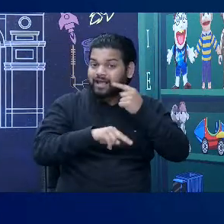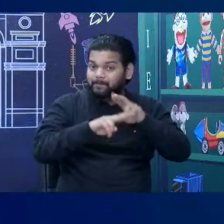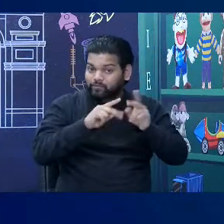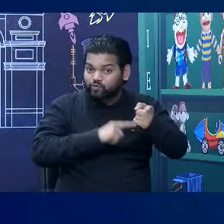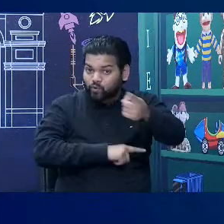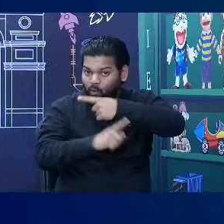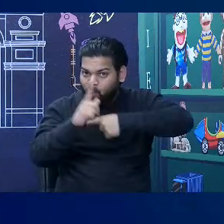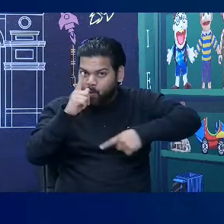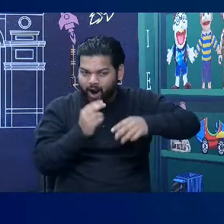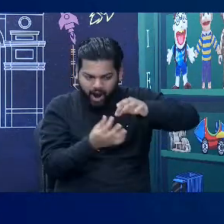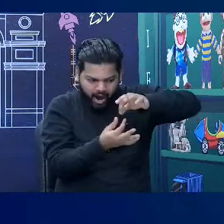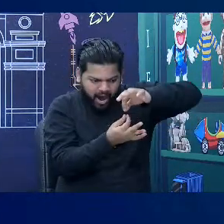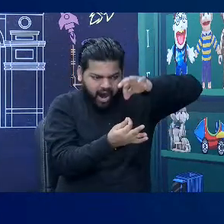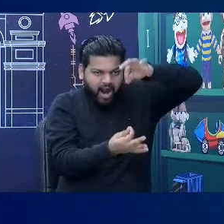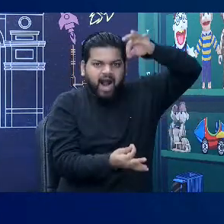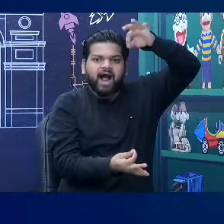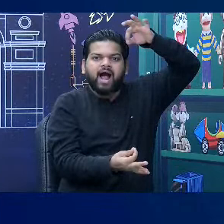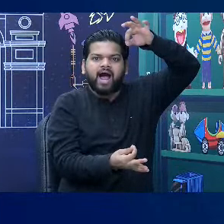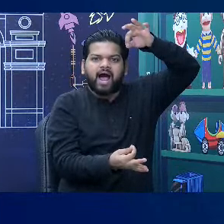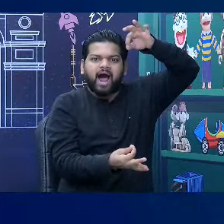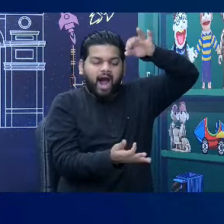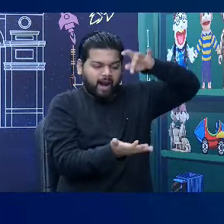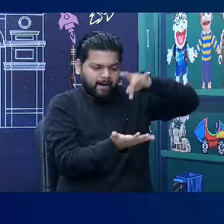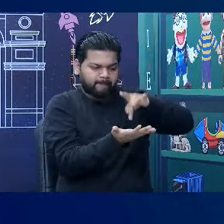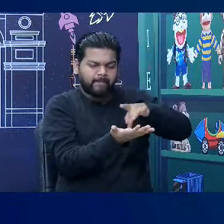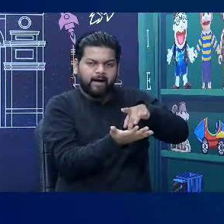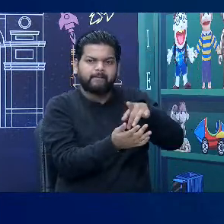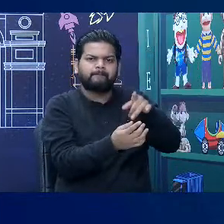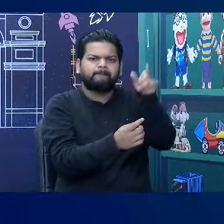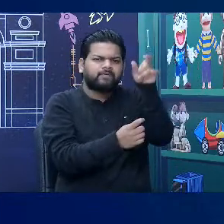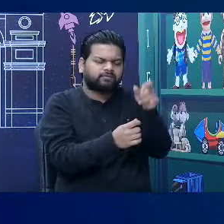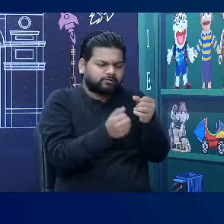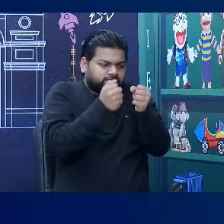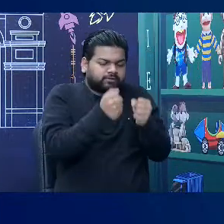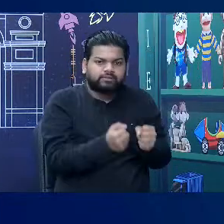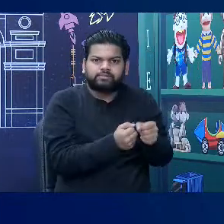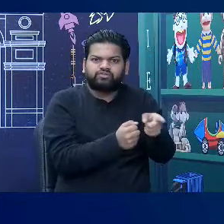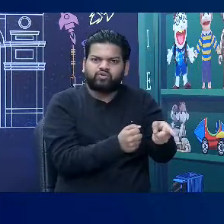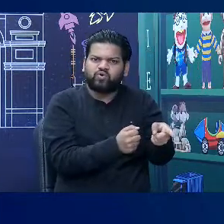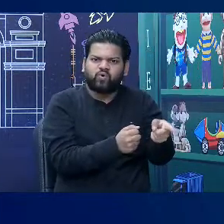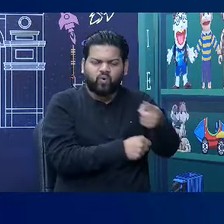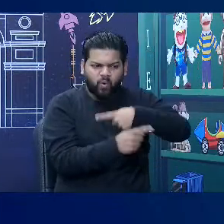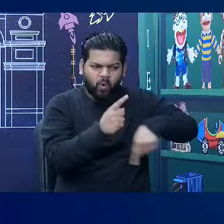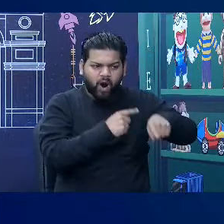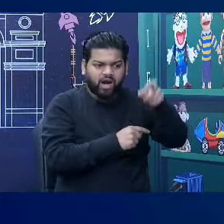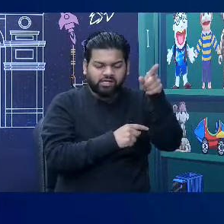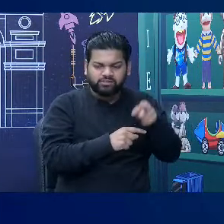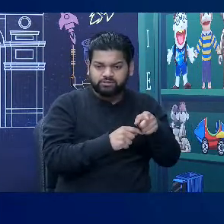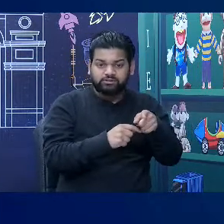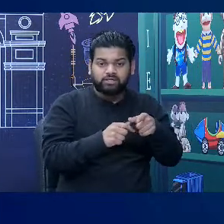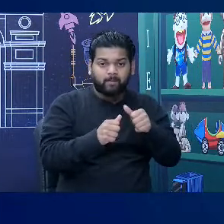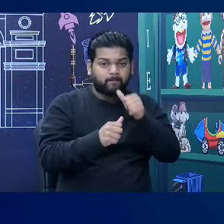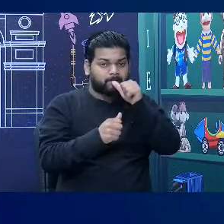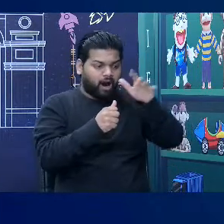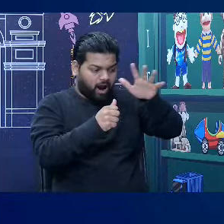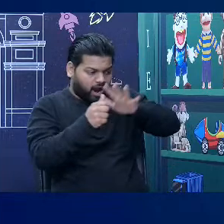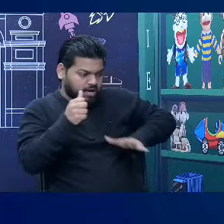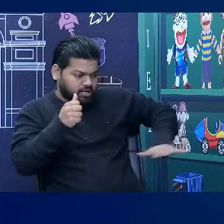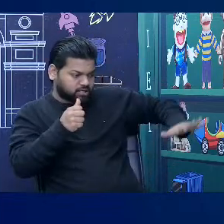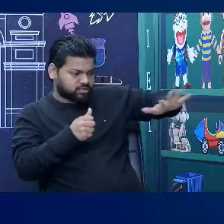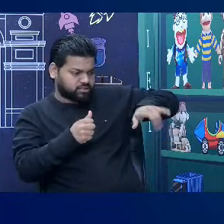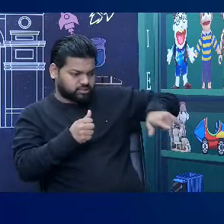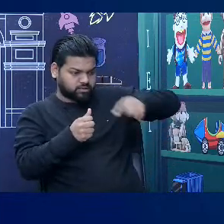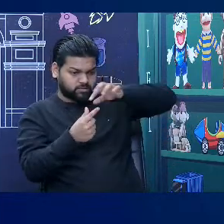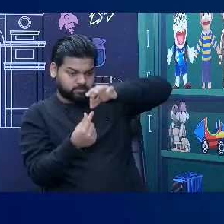of which the person is sitting, can you find the width of the river? In the